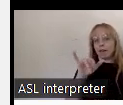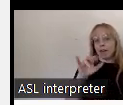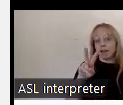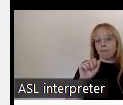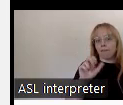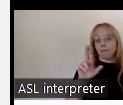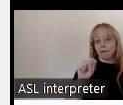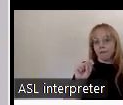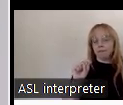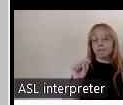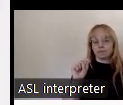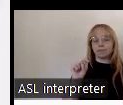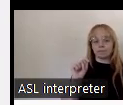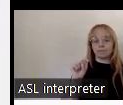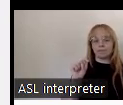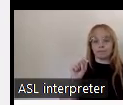my vault,